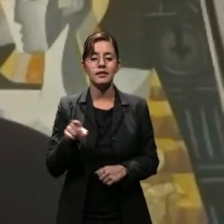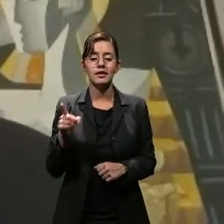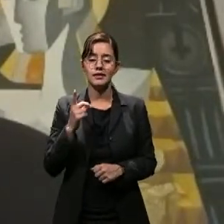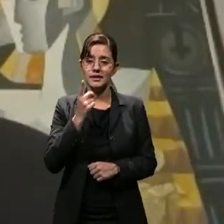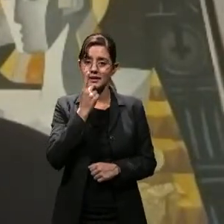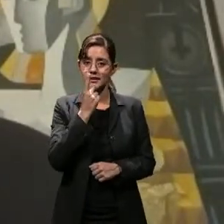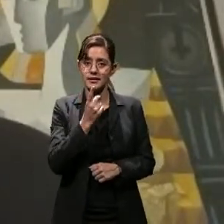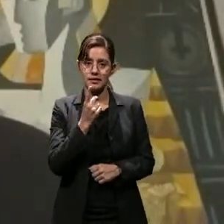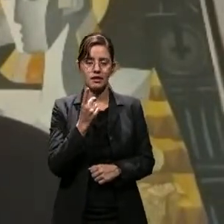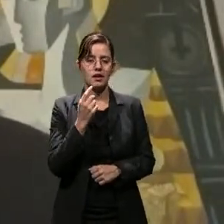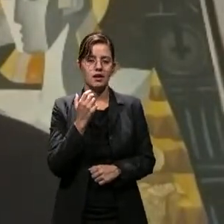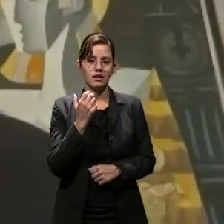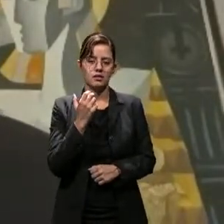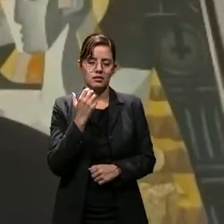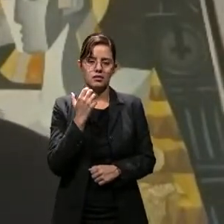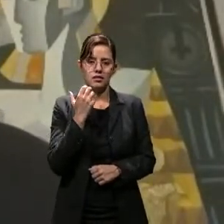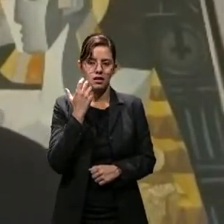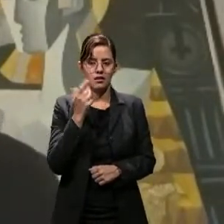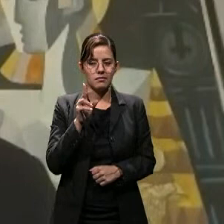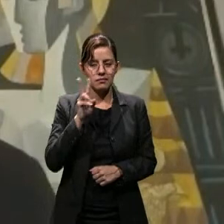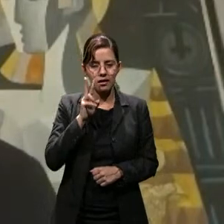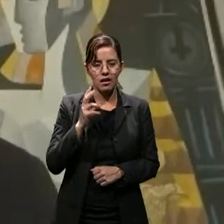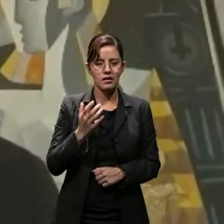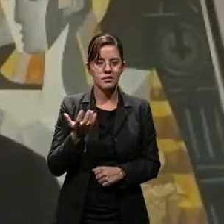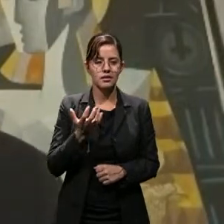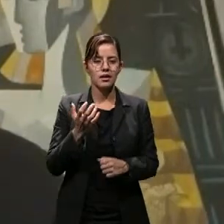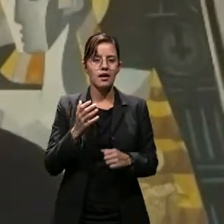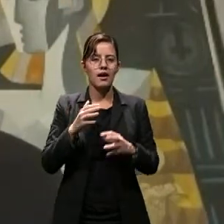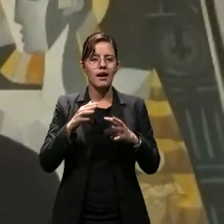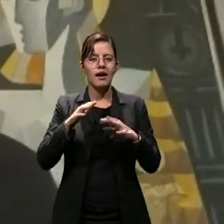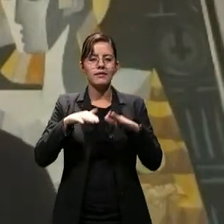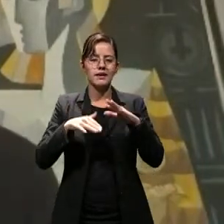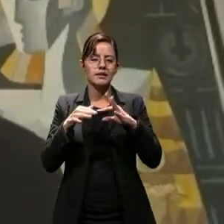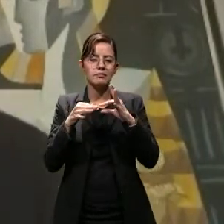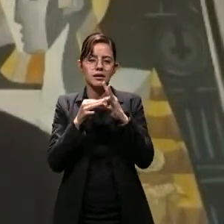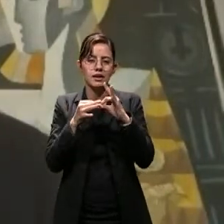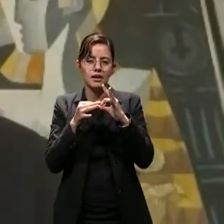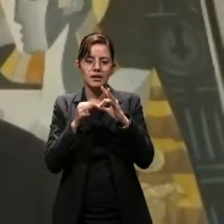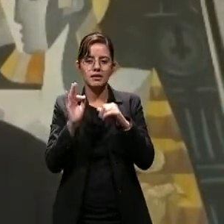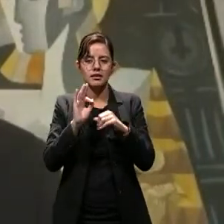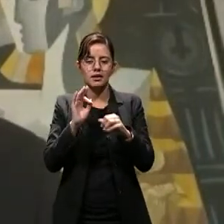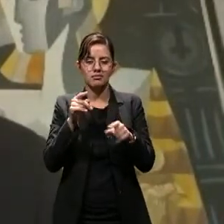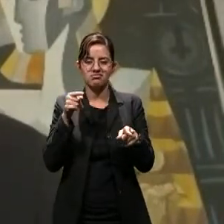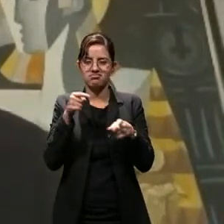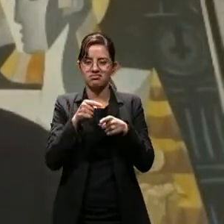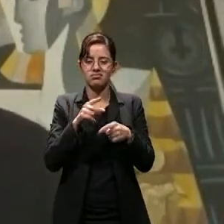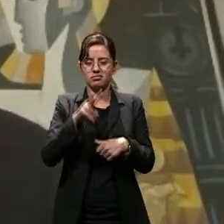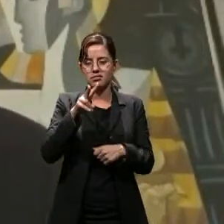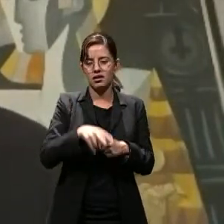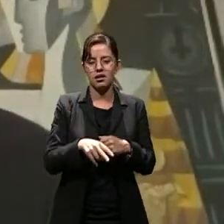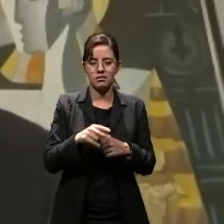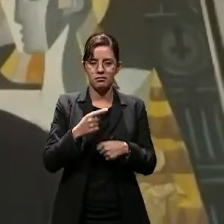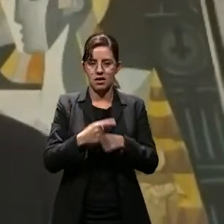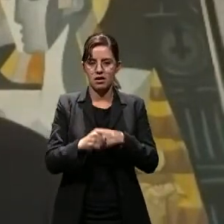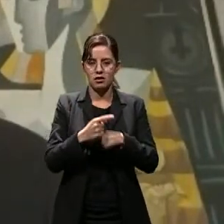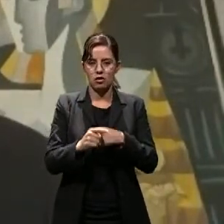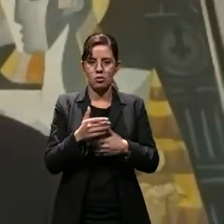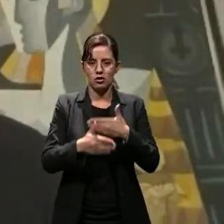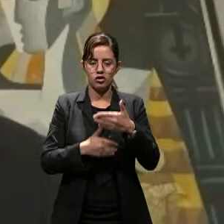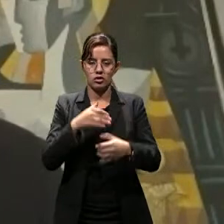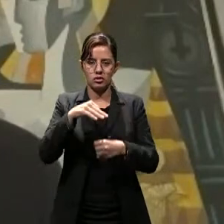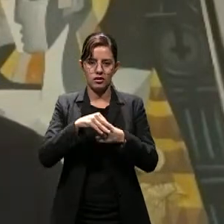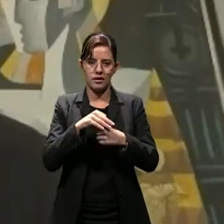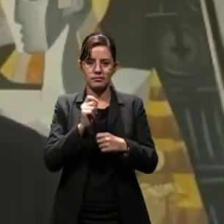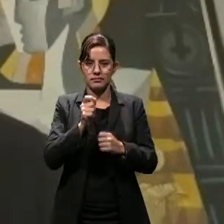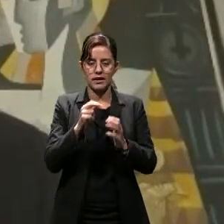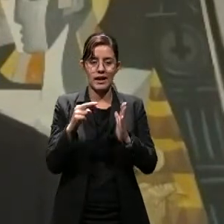that generate not only a narrative, but in some cases, they can be very harmful for the electoral process. And it has to